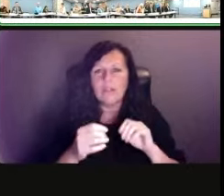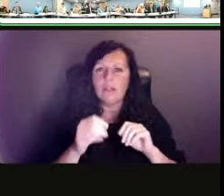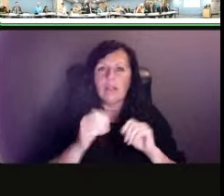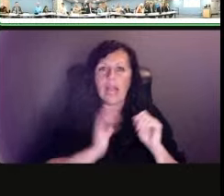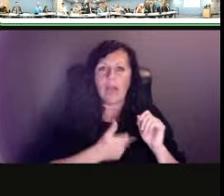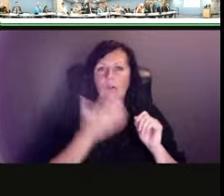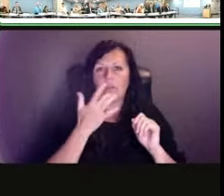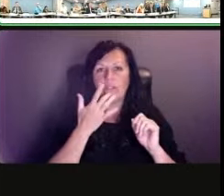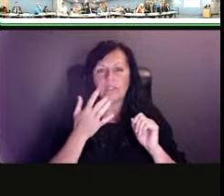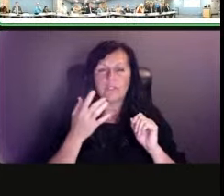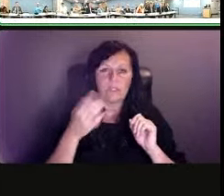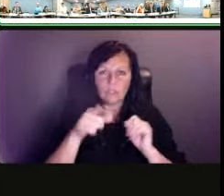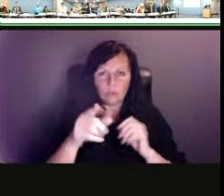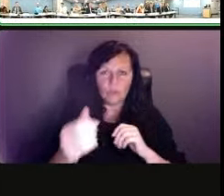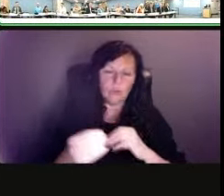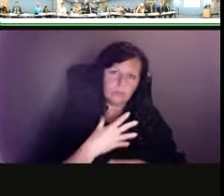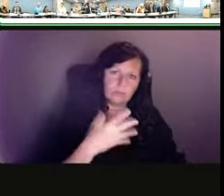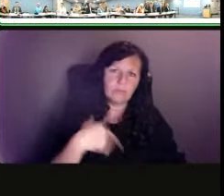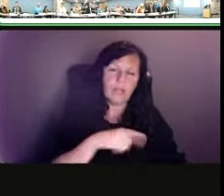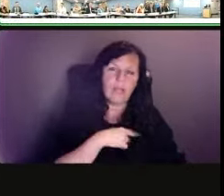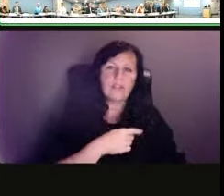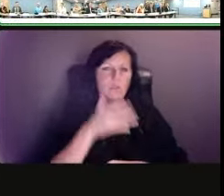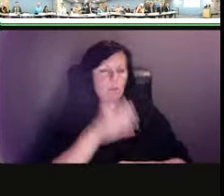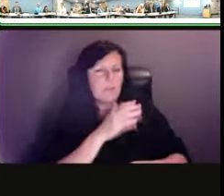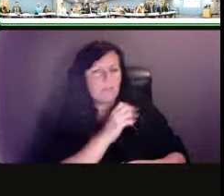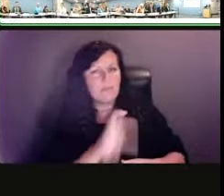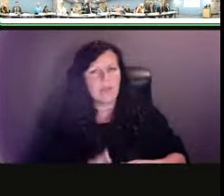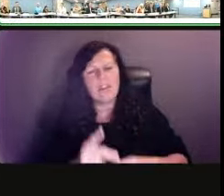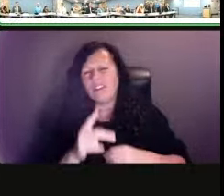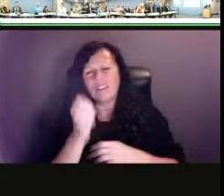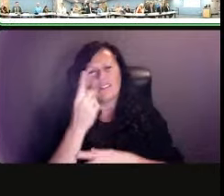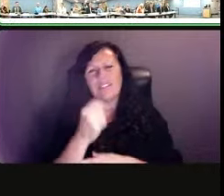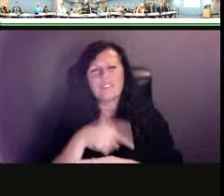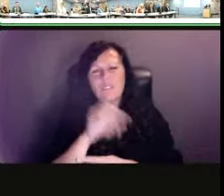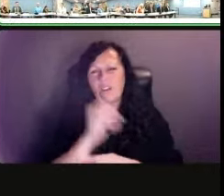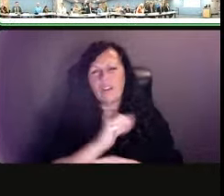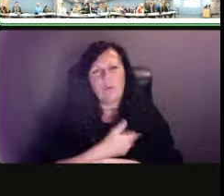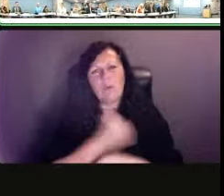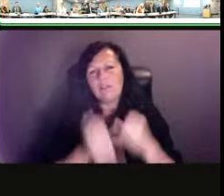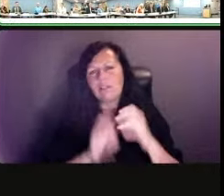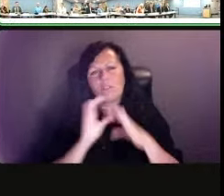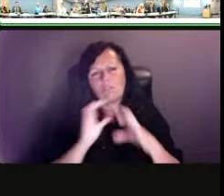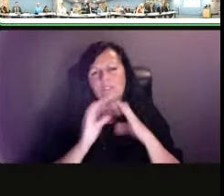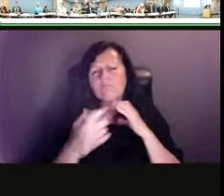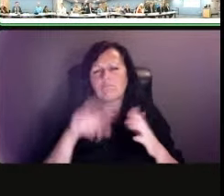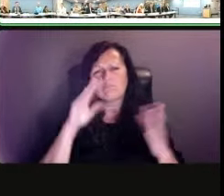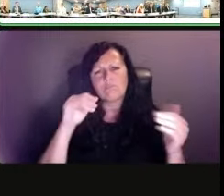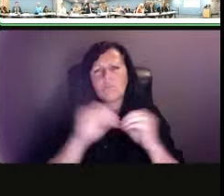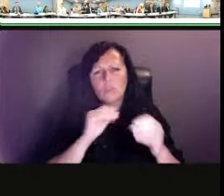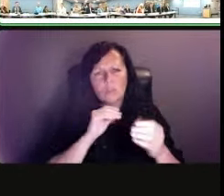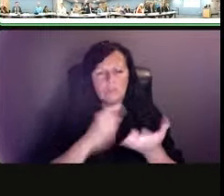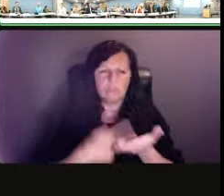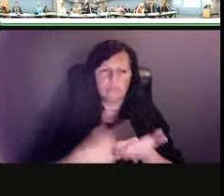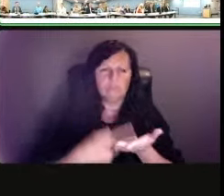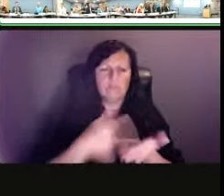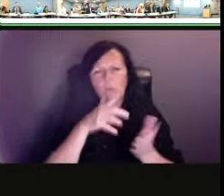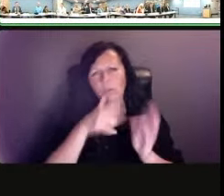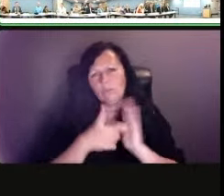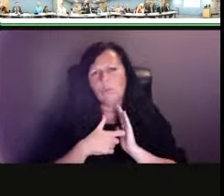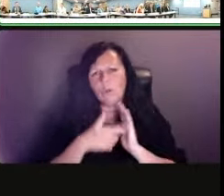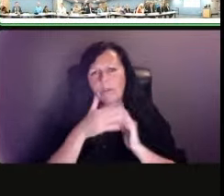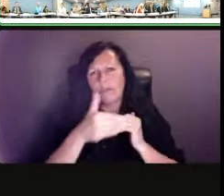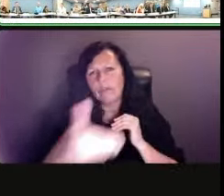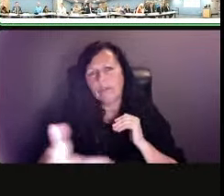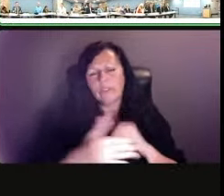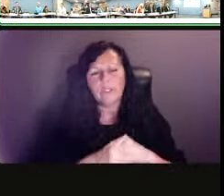something else. This will not be the last time we talk about it. We're anticipating more discussions will be needed, but it's really hard